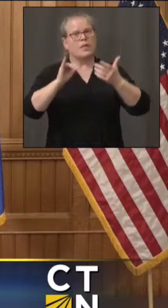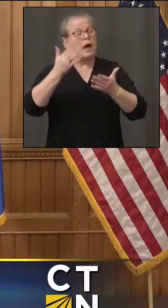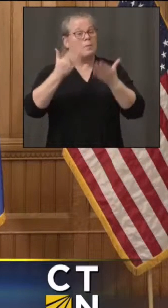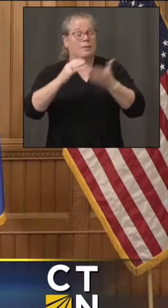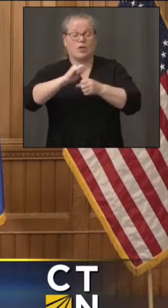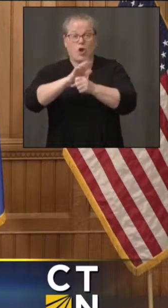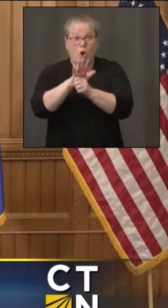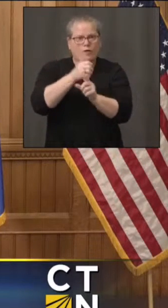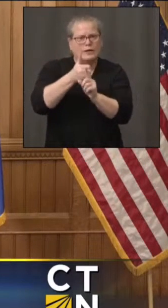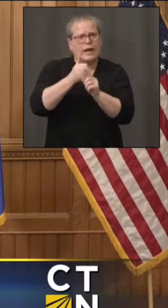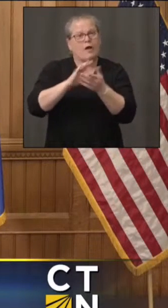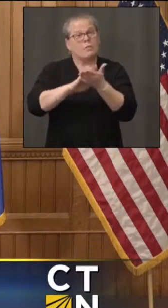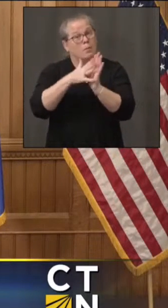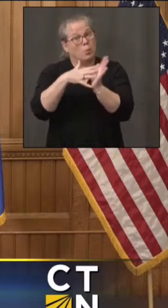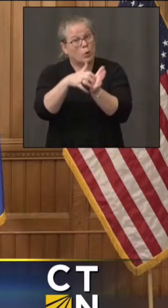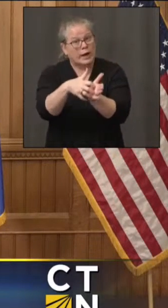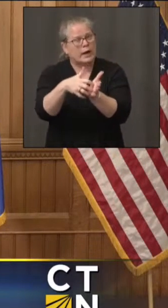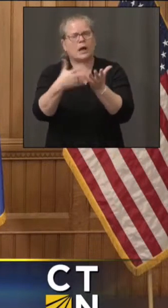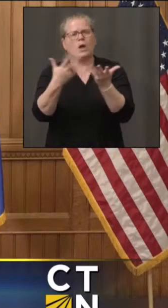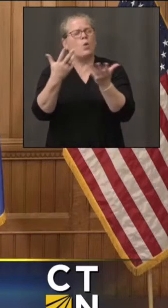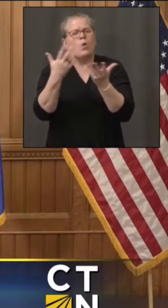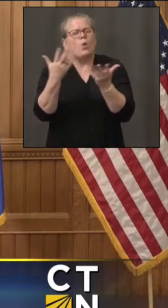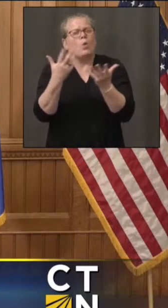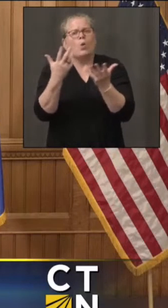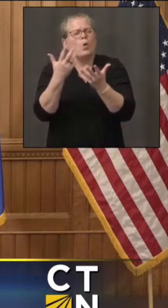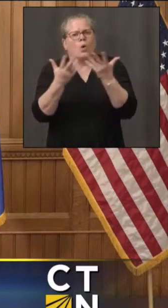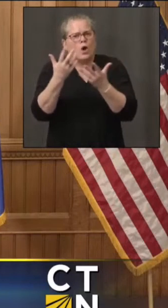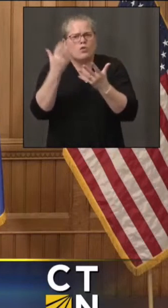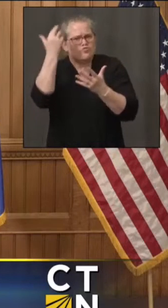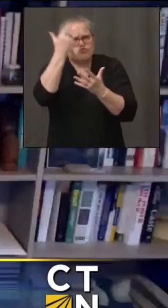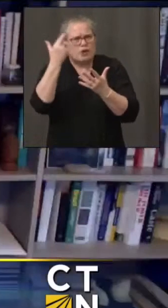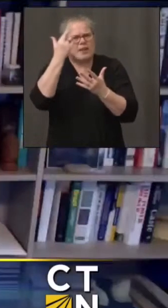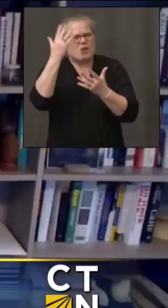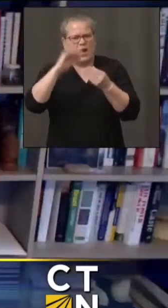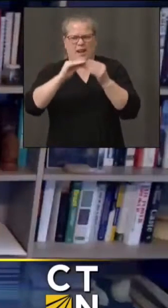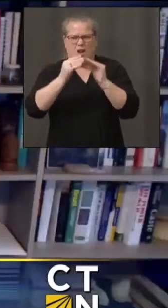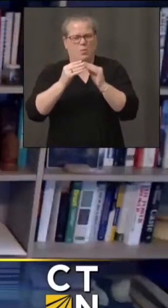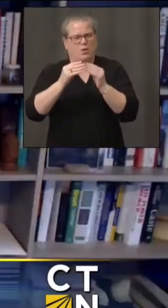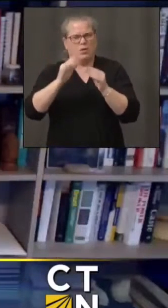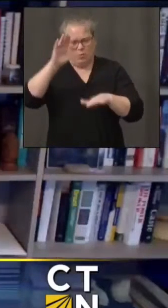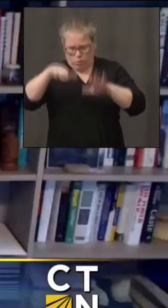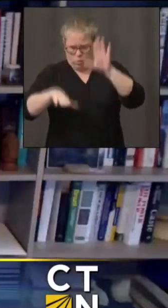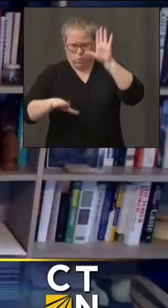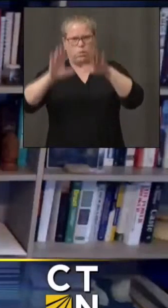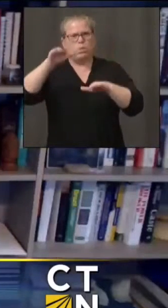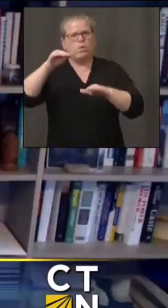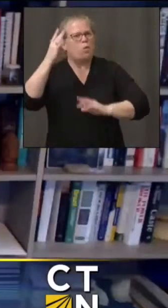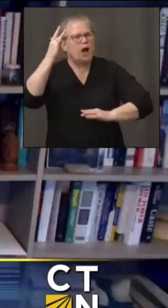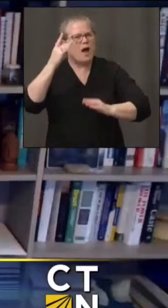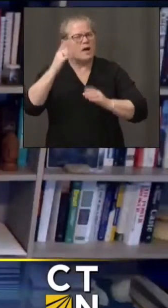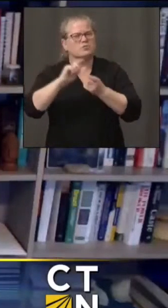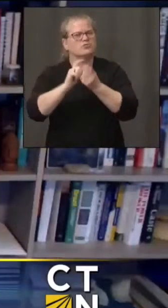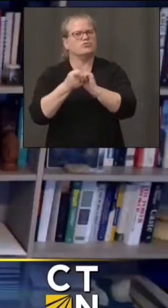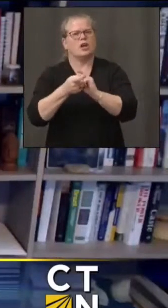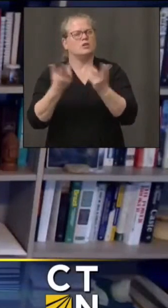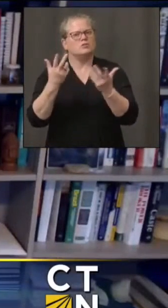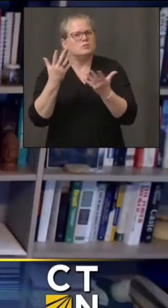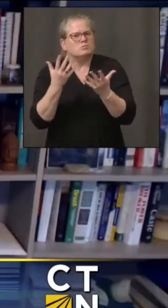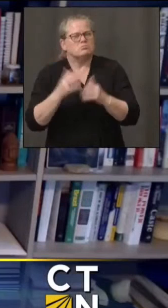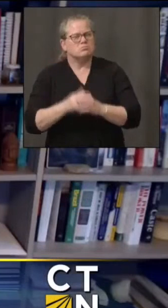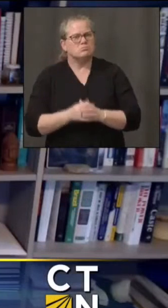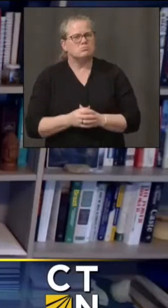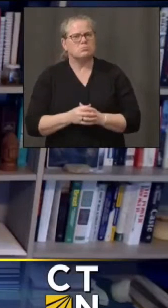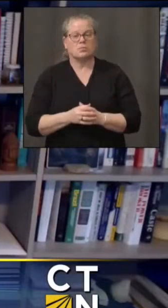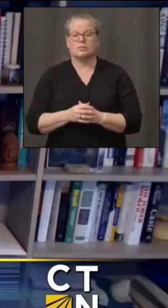What do you attribute that change to? Yeah, thank you for that question. So that gets at the heart of